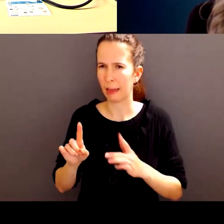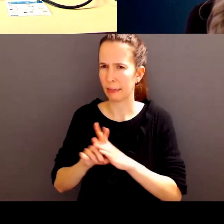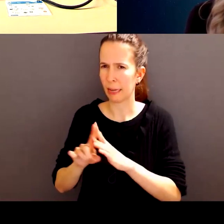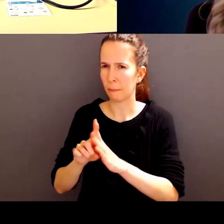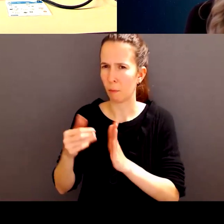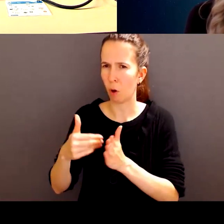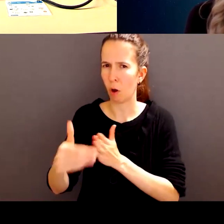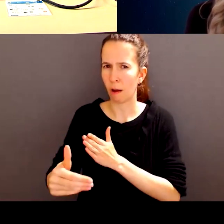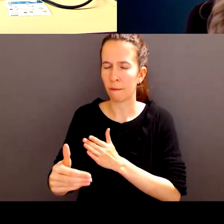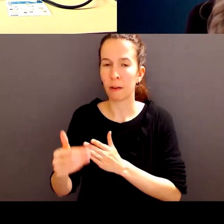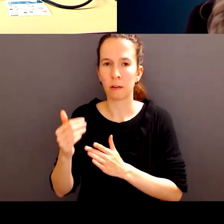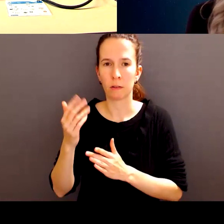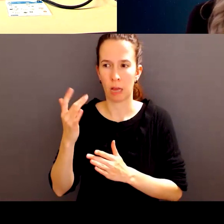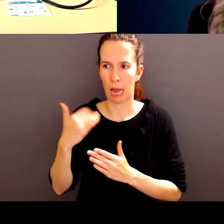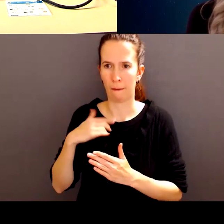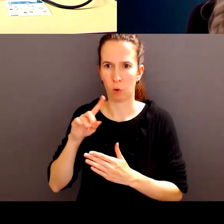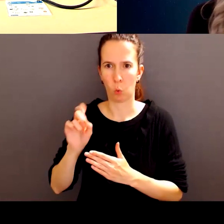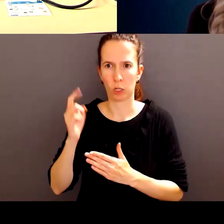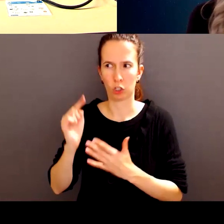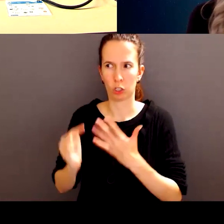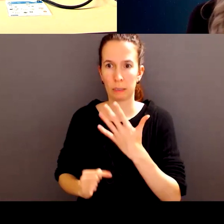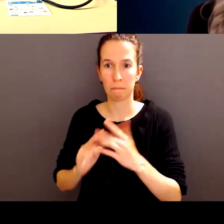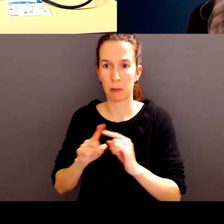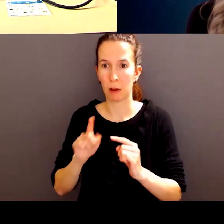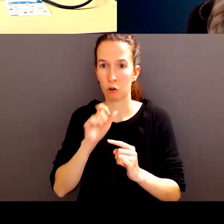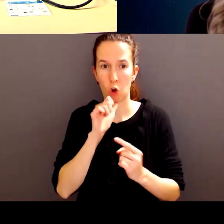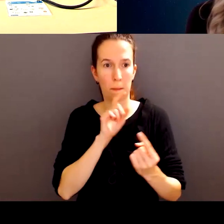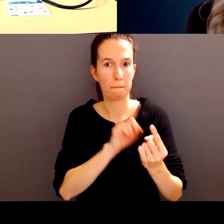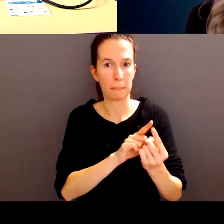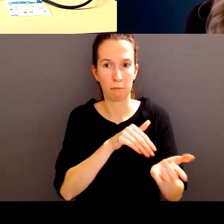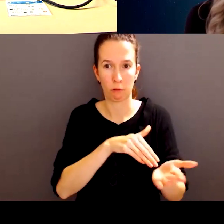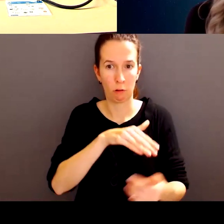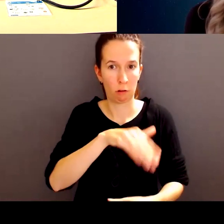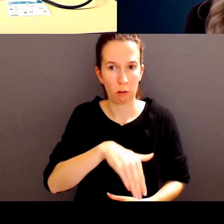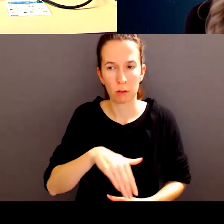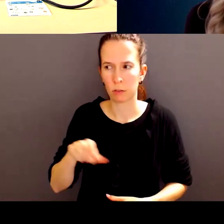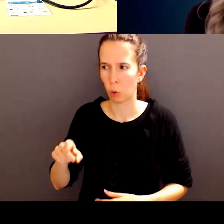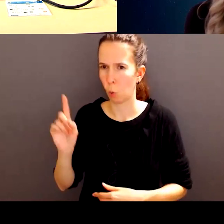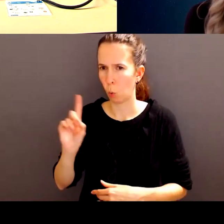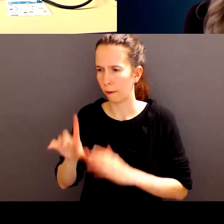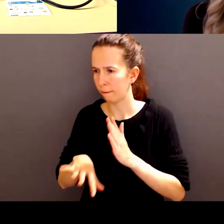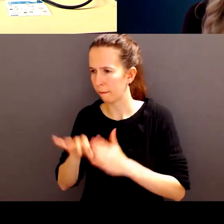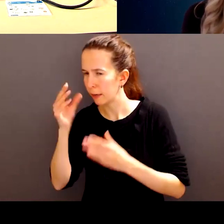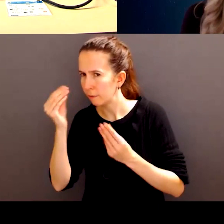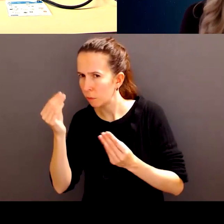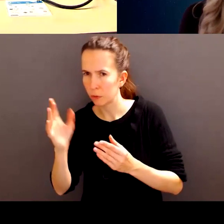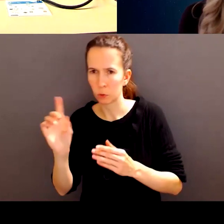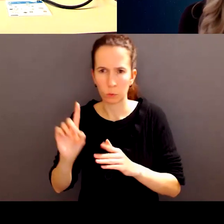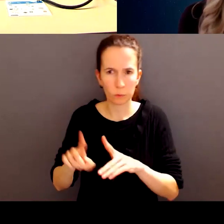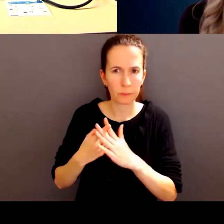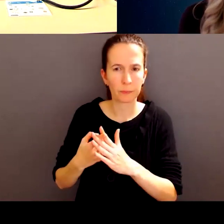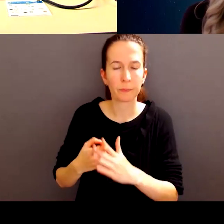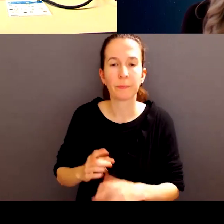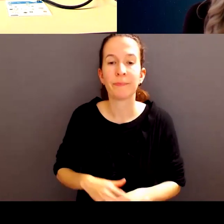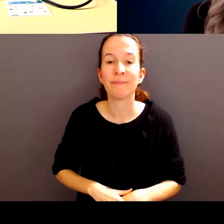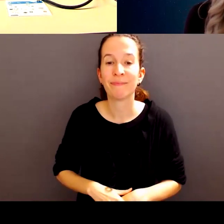care provider immediately. Where do you begin? Where do you get that information? That was, yeah. Wonderful.